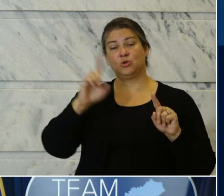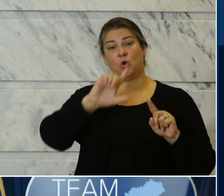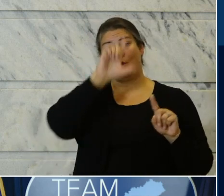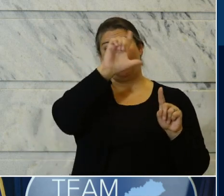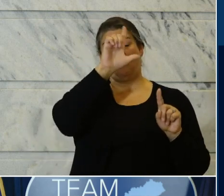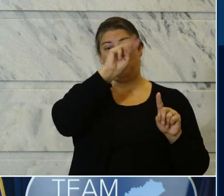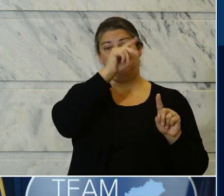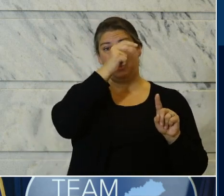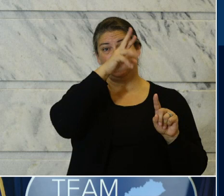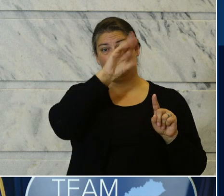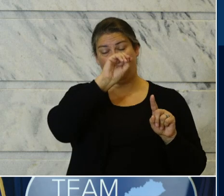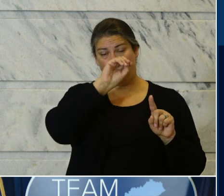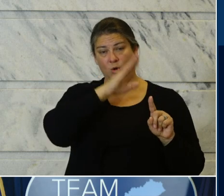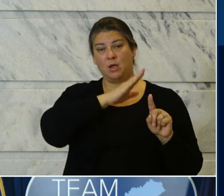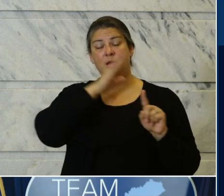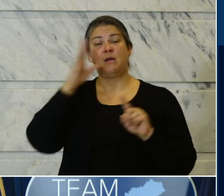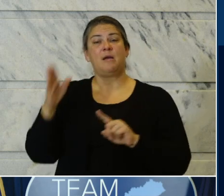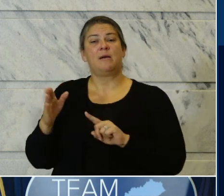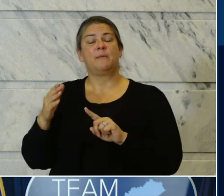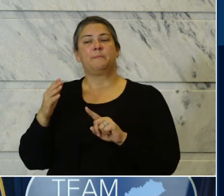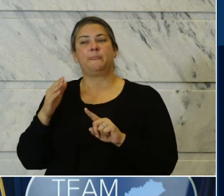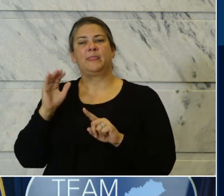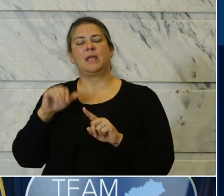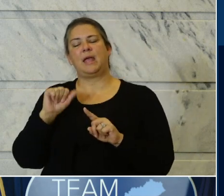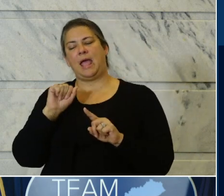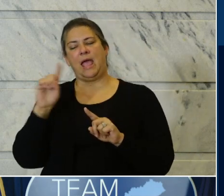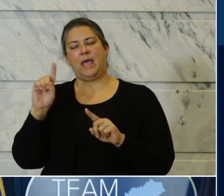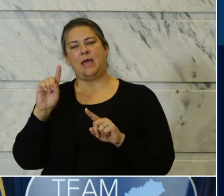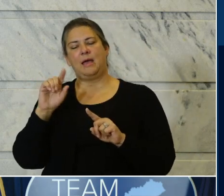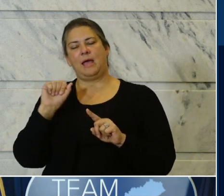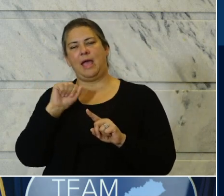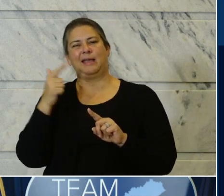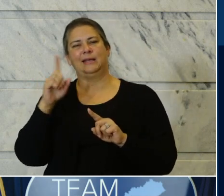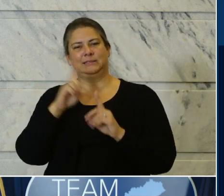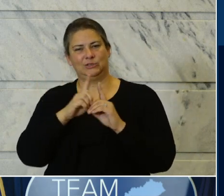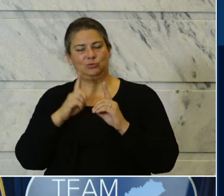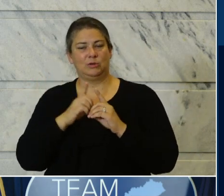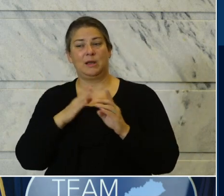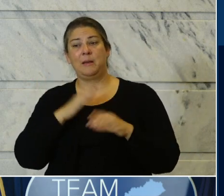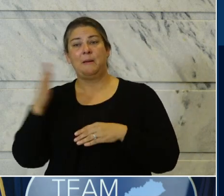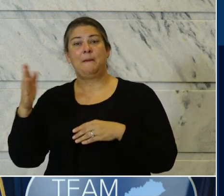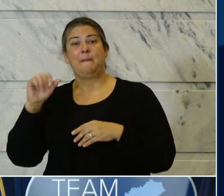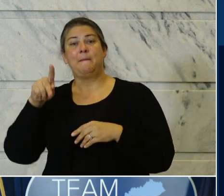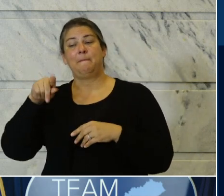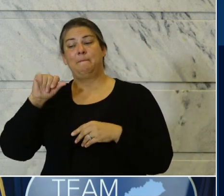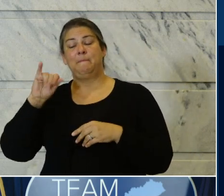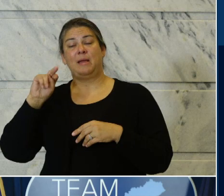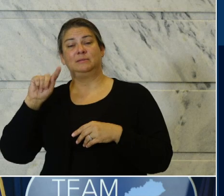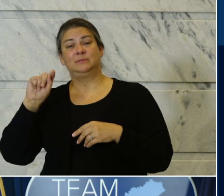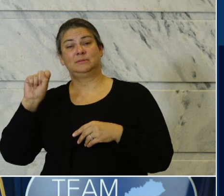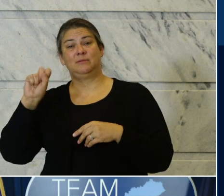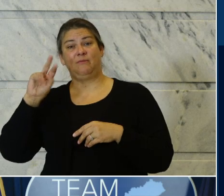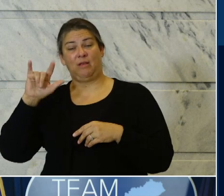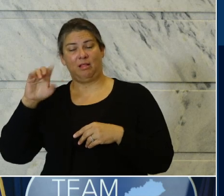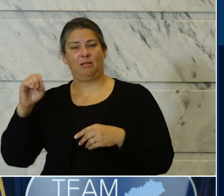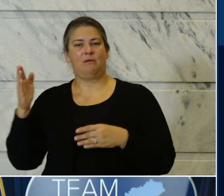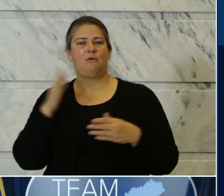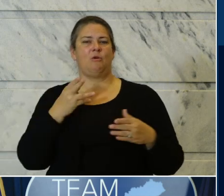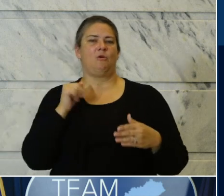Government, Cumberland Valley ADD, that's the ad district, Paintsville, and Hallsville. I want to thank all of our Homeland